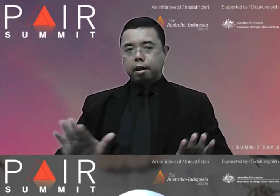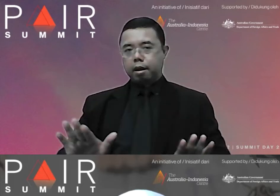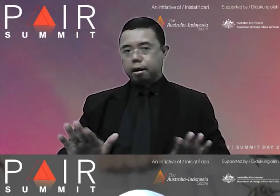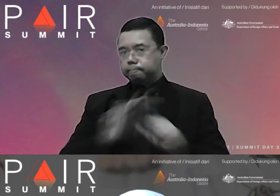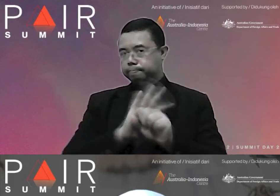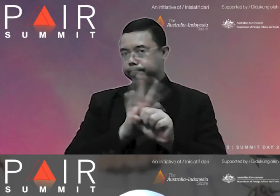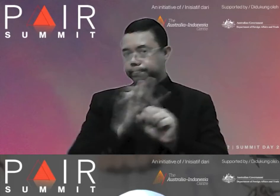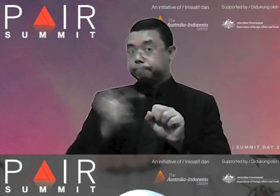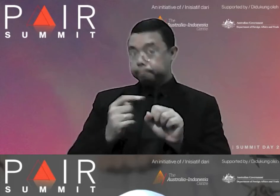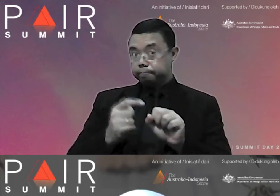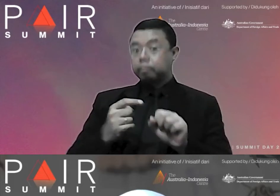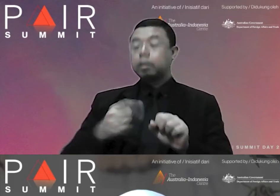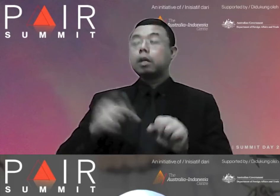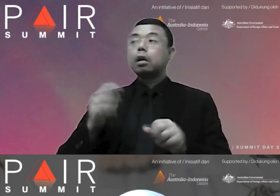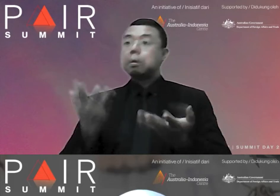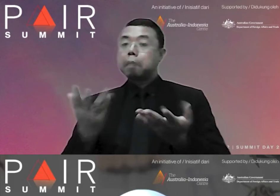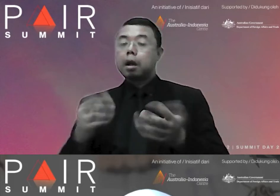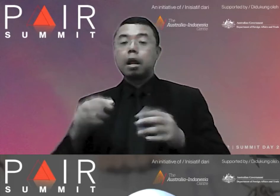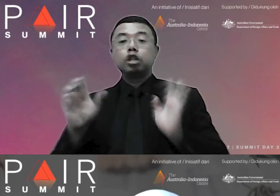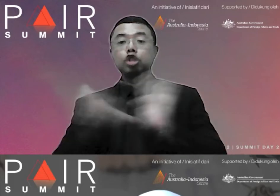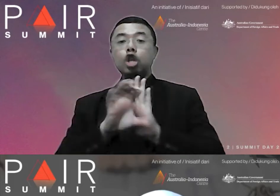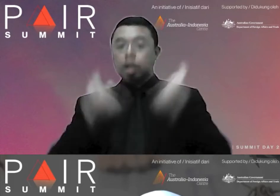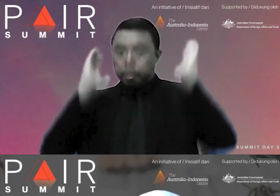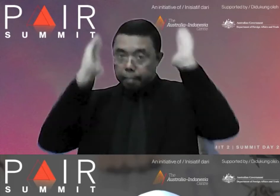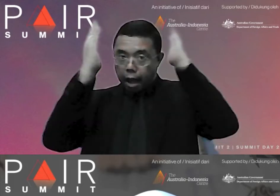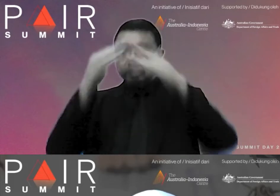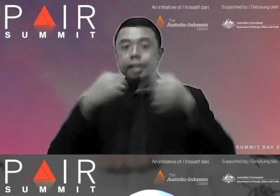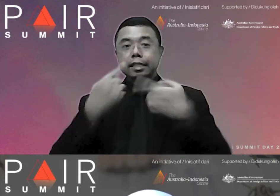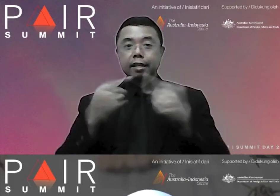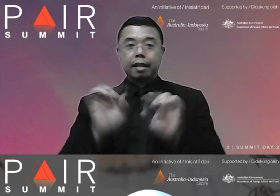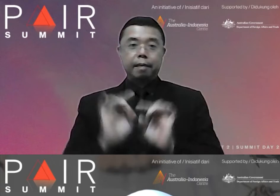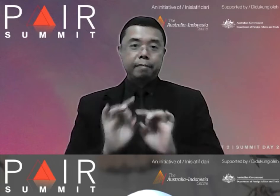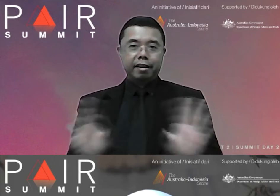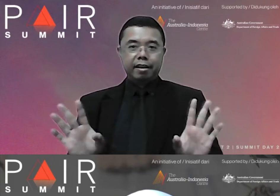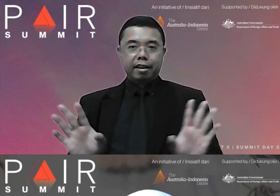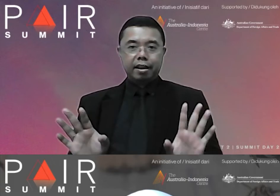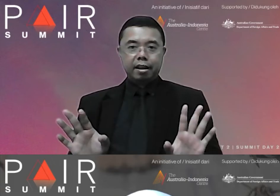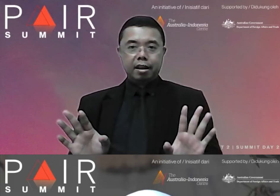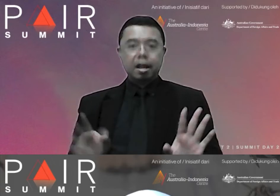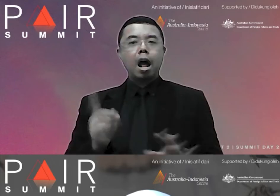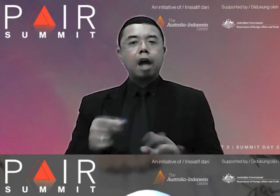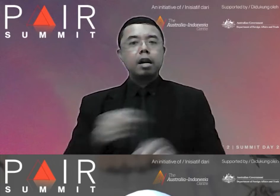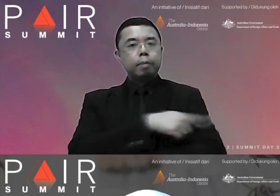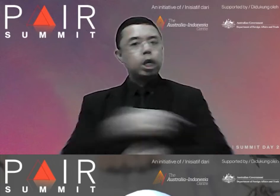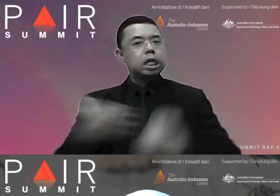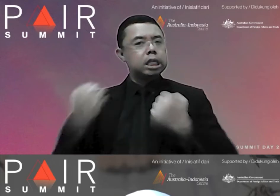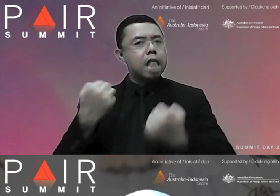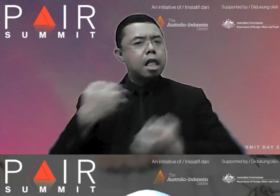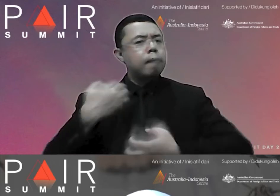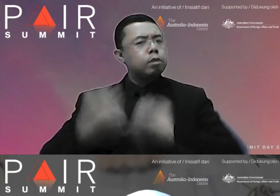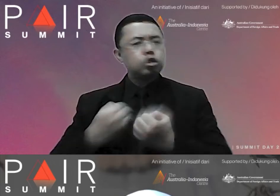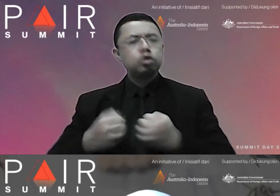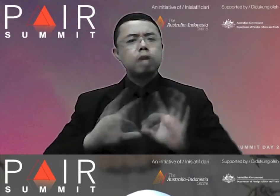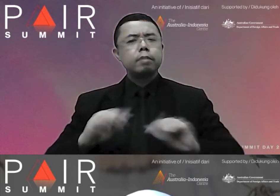story. So you've got perhaps healthcare workers who are trying to do the right thing in hospital, but they're very tired. They need to go home, and they step out